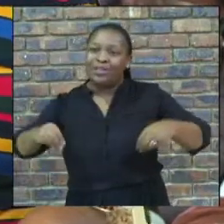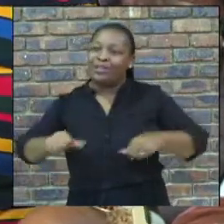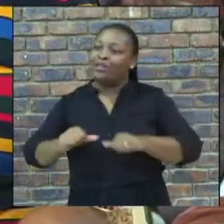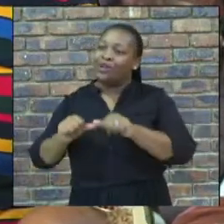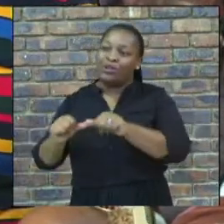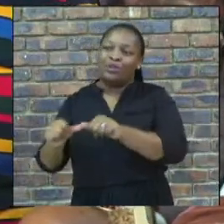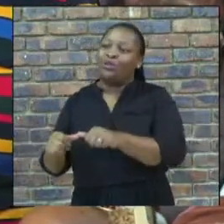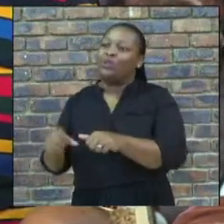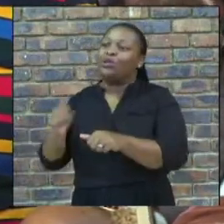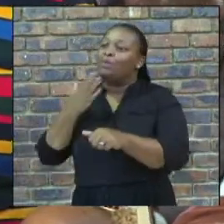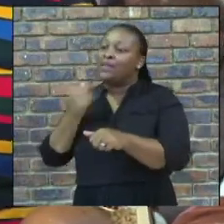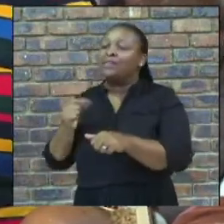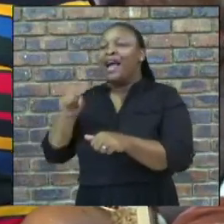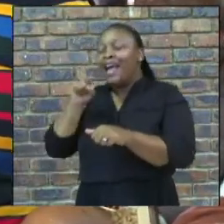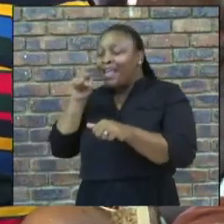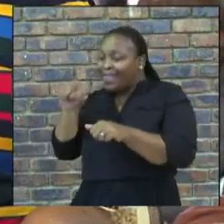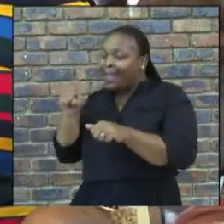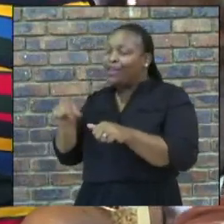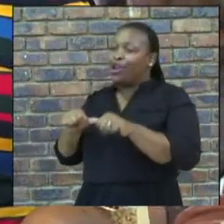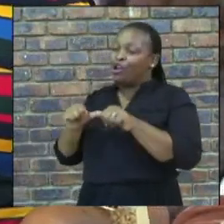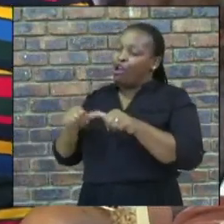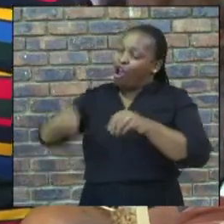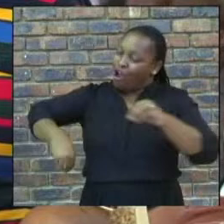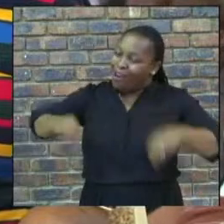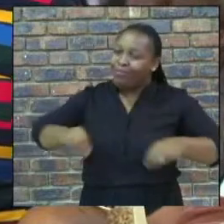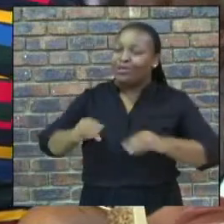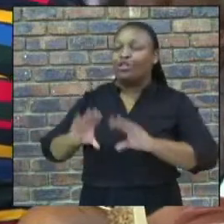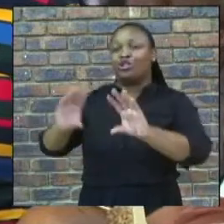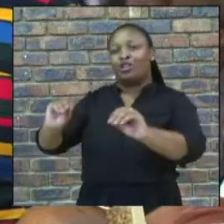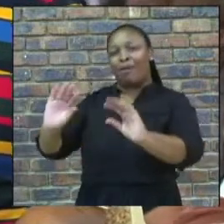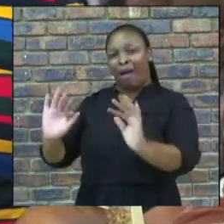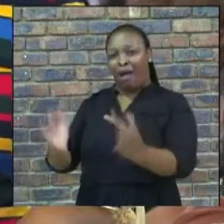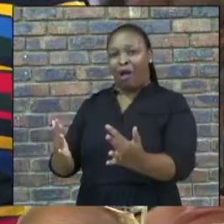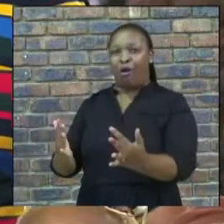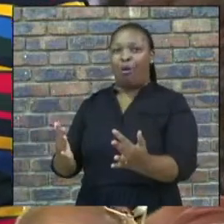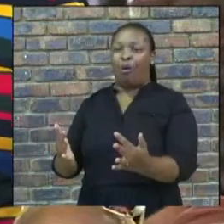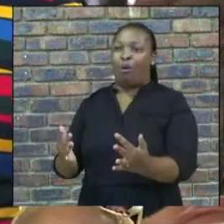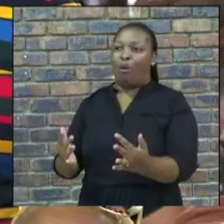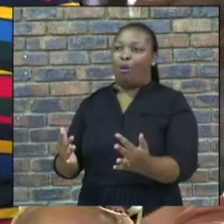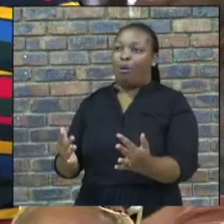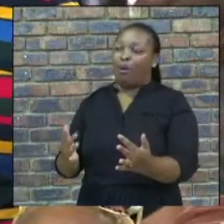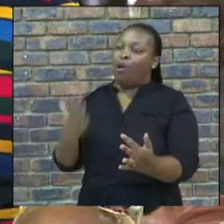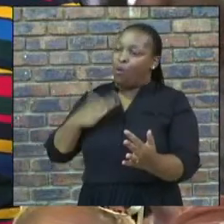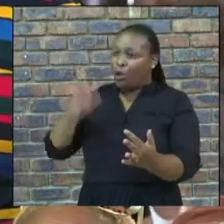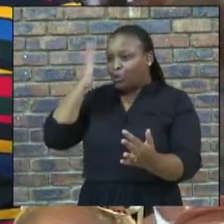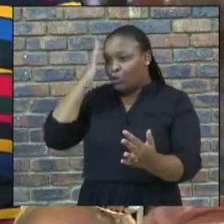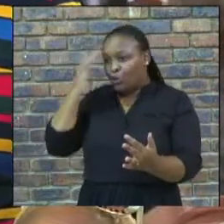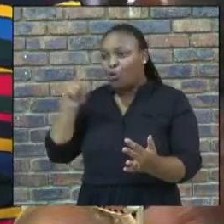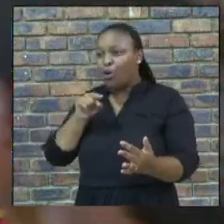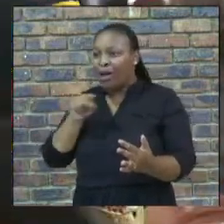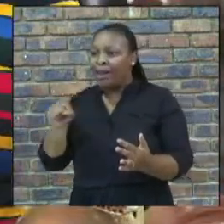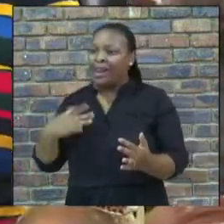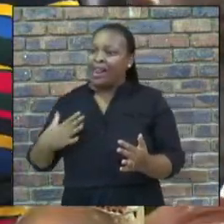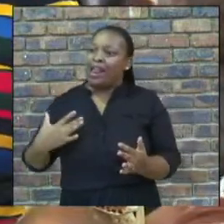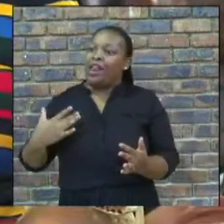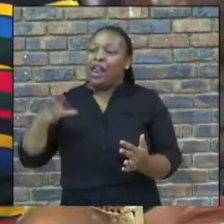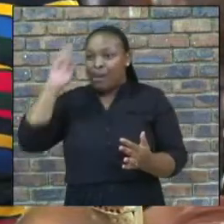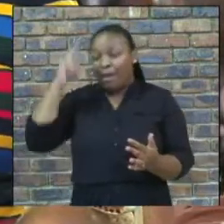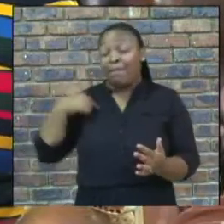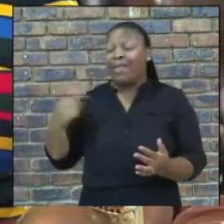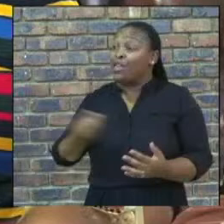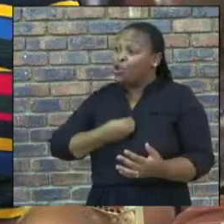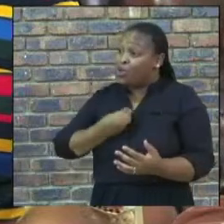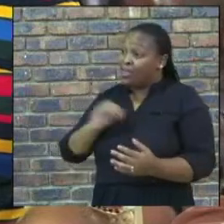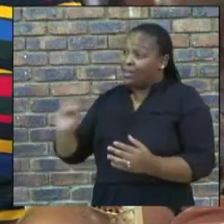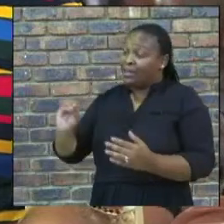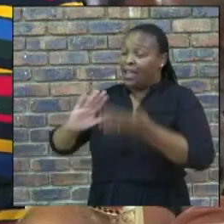then when it comes to, we know we've got the youth which are upcoming, and this project is a very